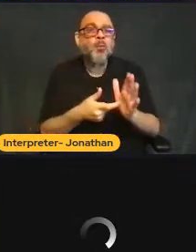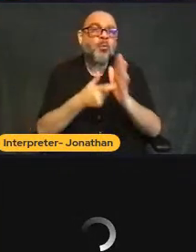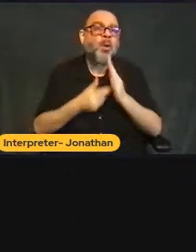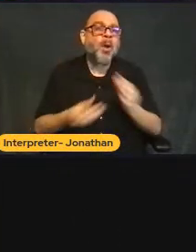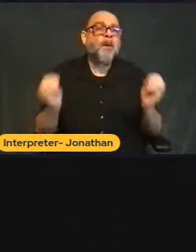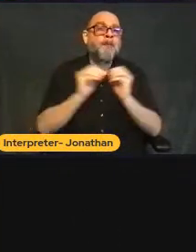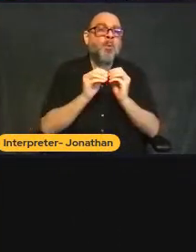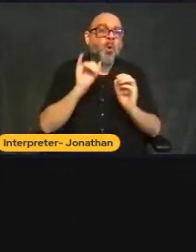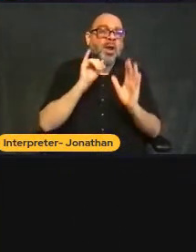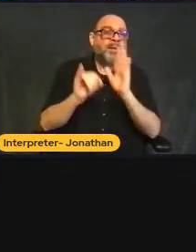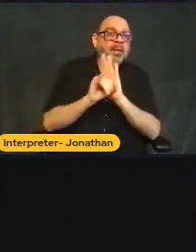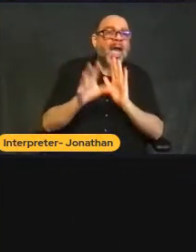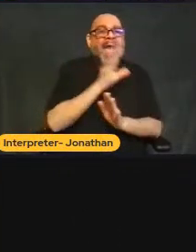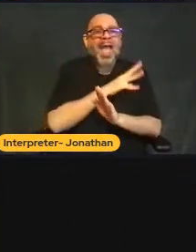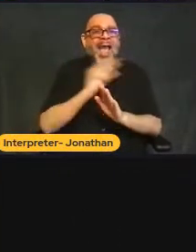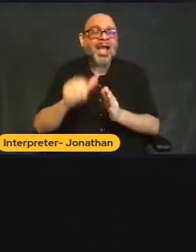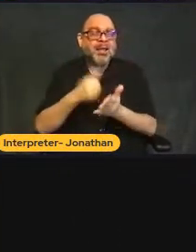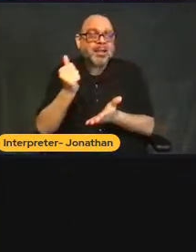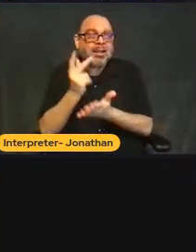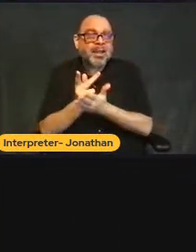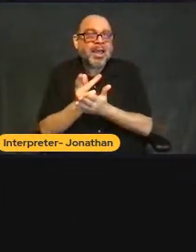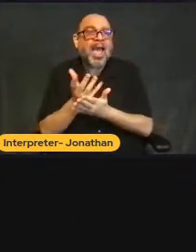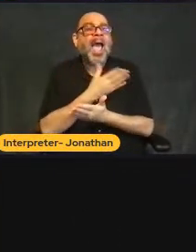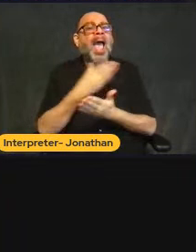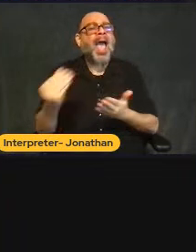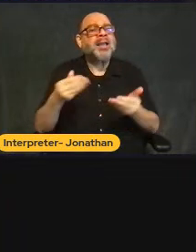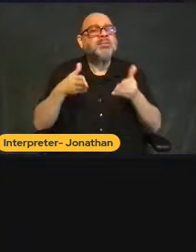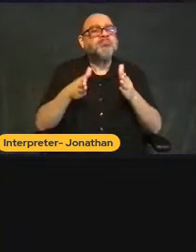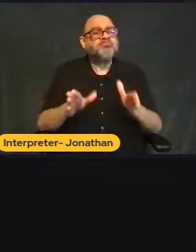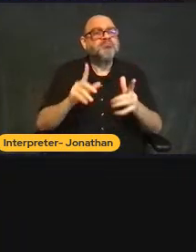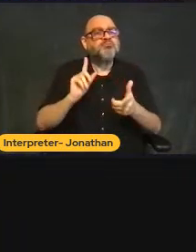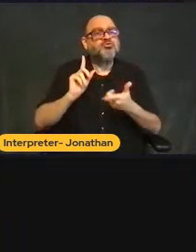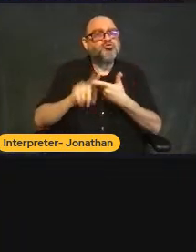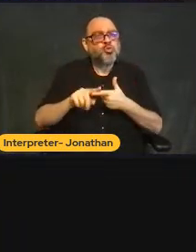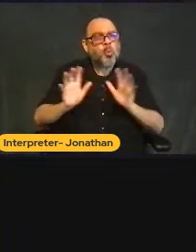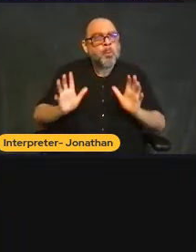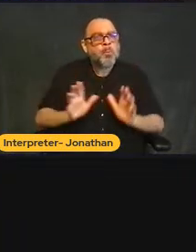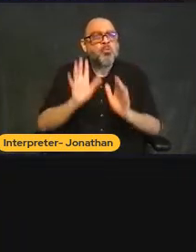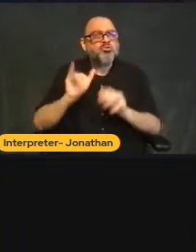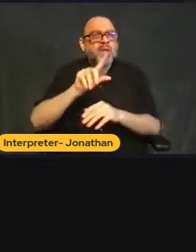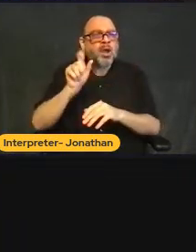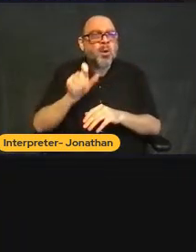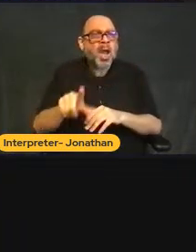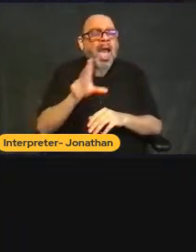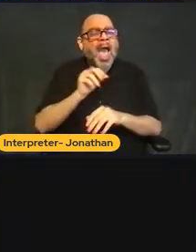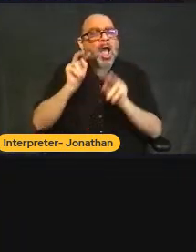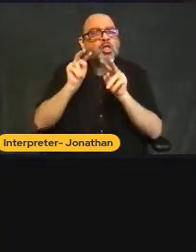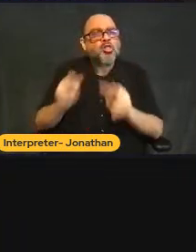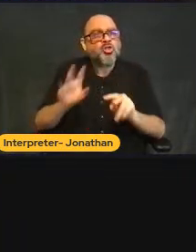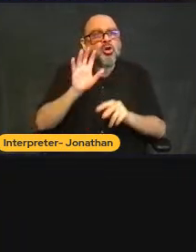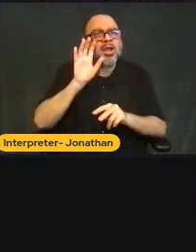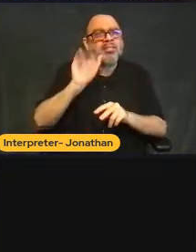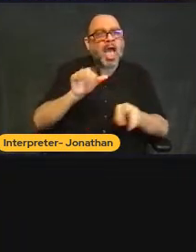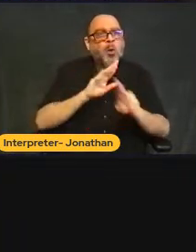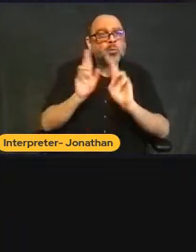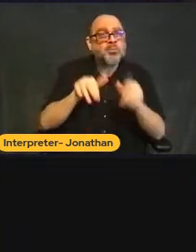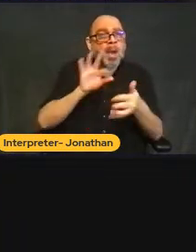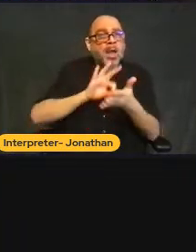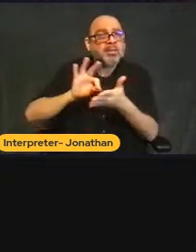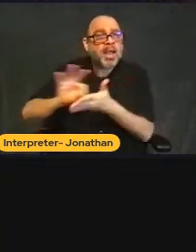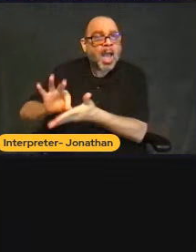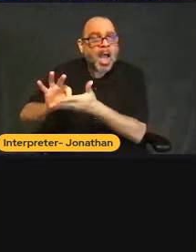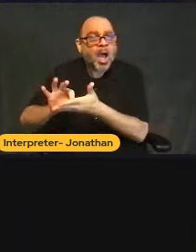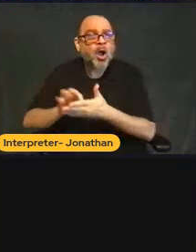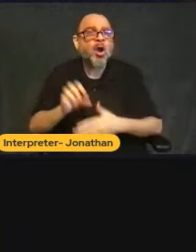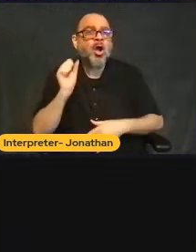authorization, as well as a push mechanism to push the question to attendees and spread response counts. So AppSync,